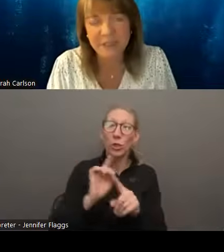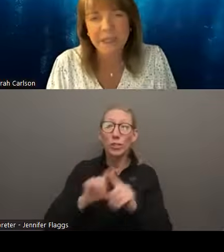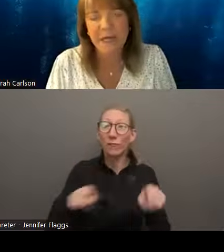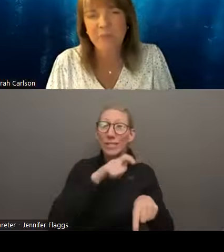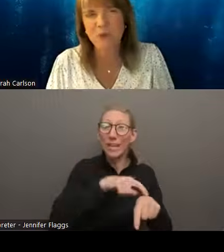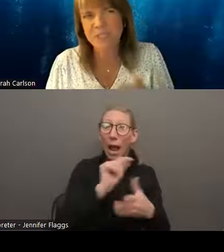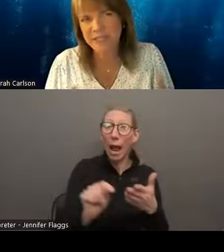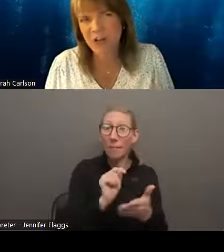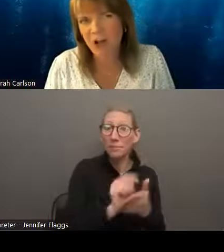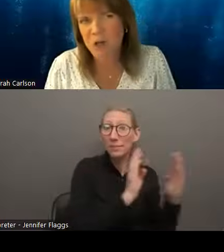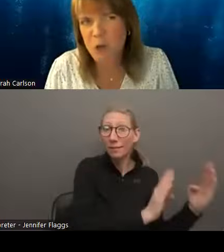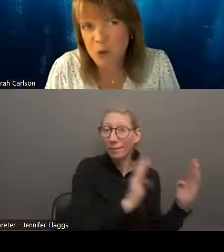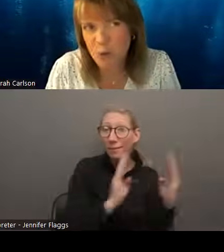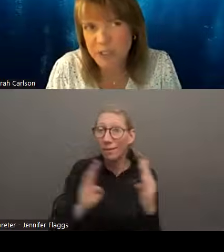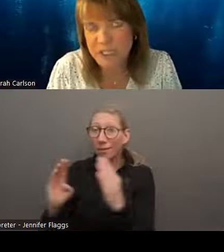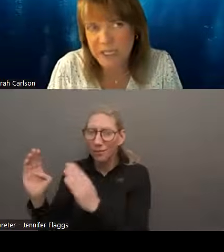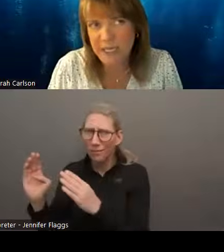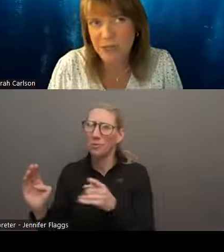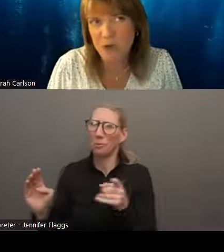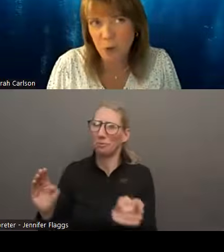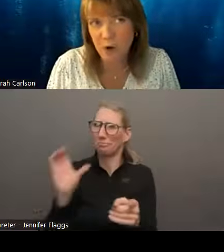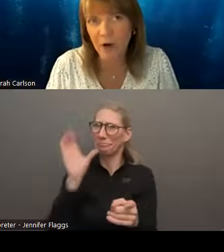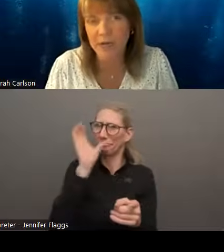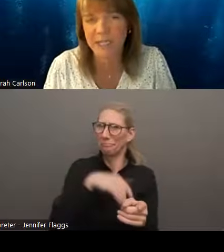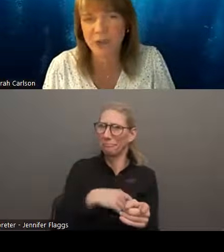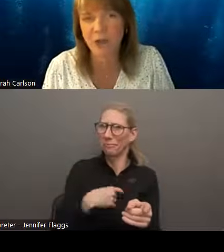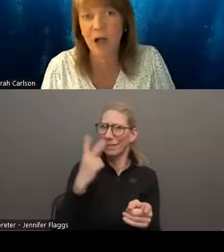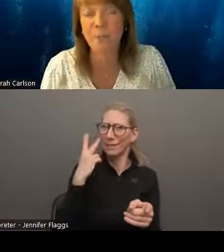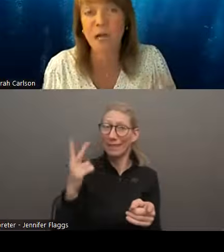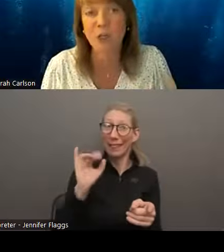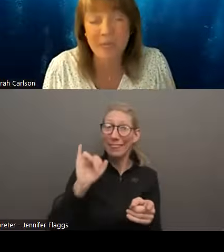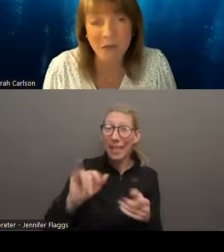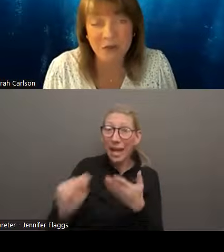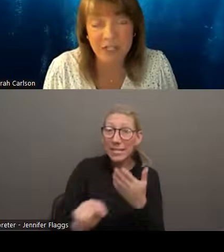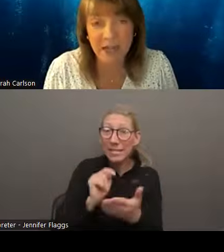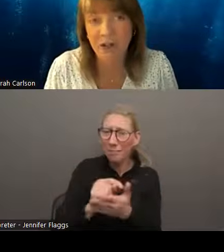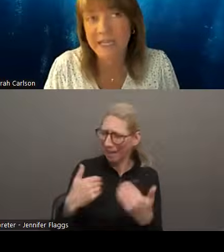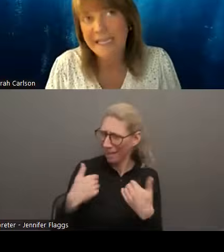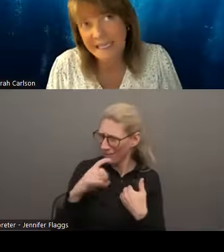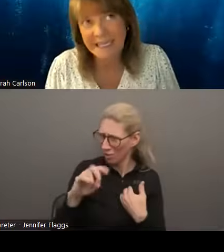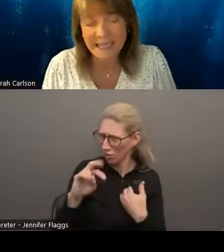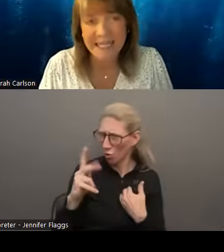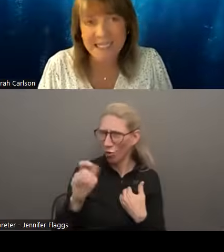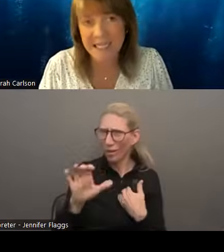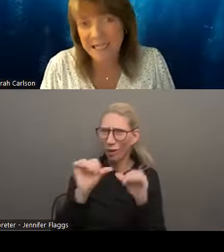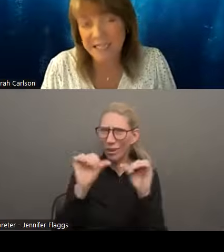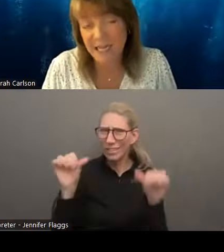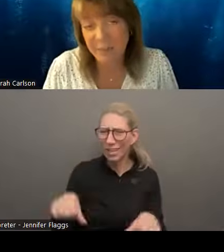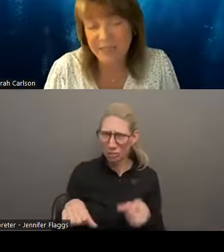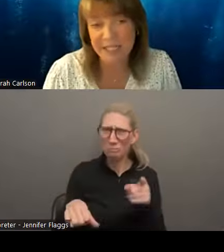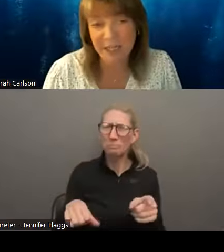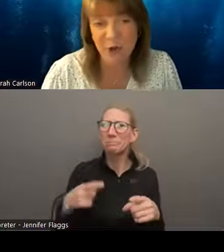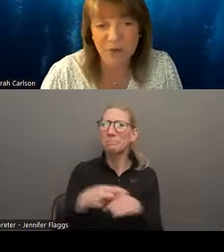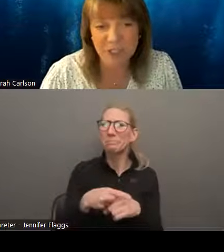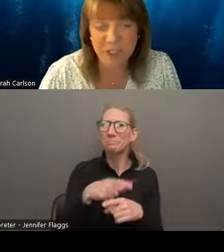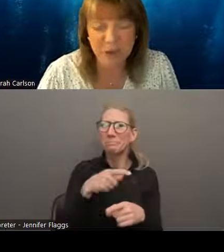times. So it's unusual to see Doric architecture on a monumental scale at this time